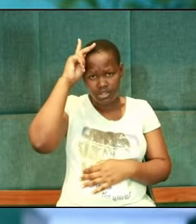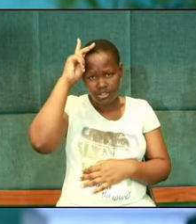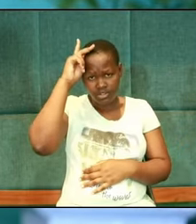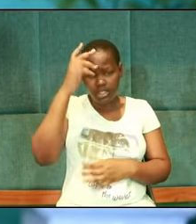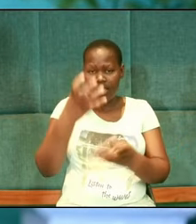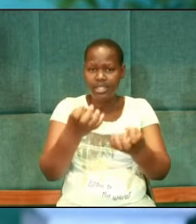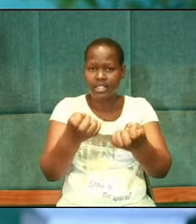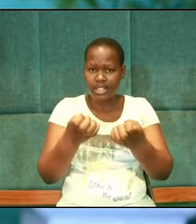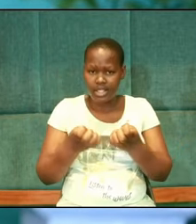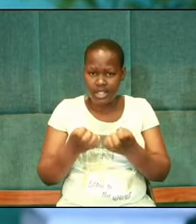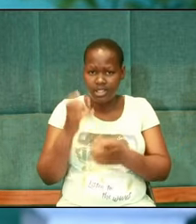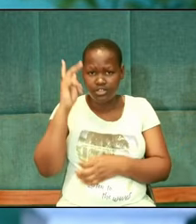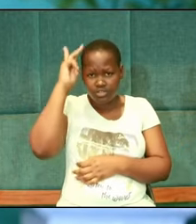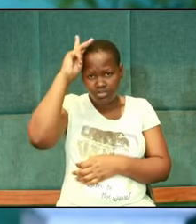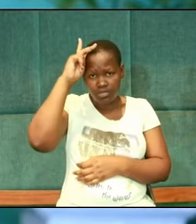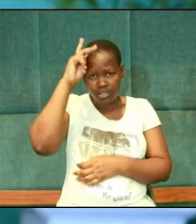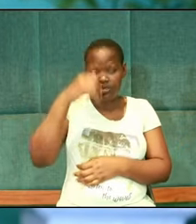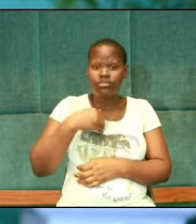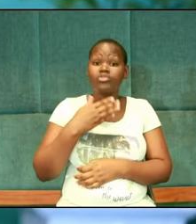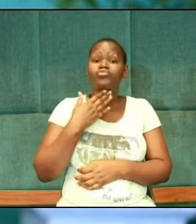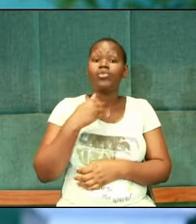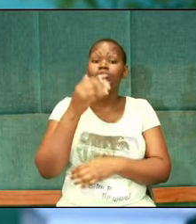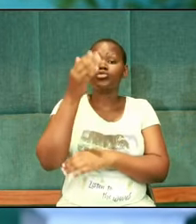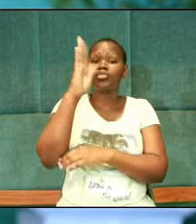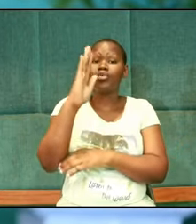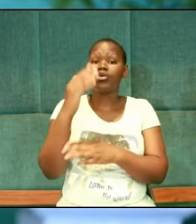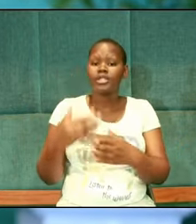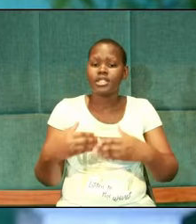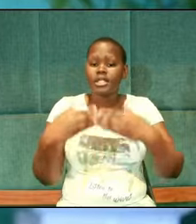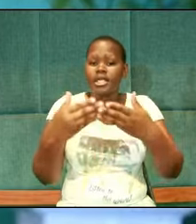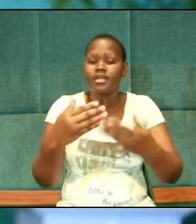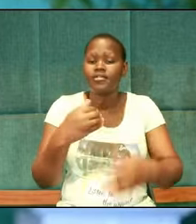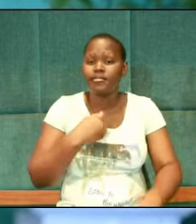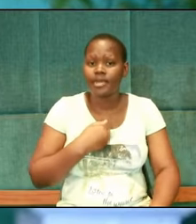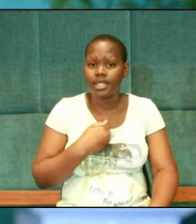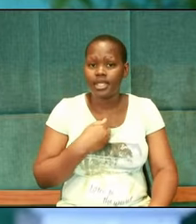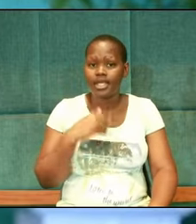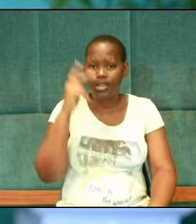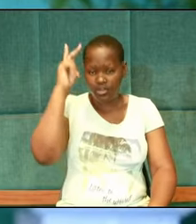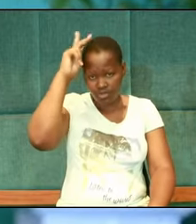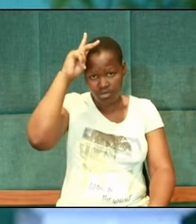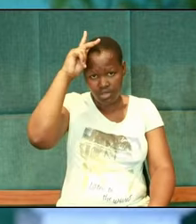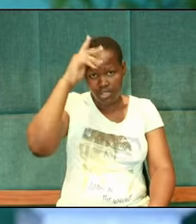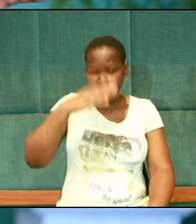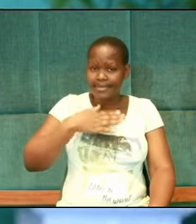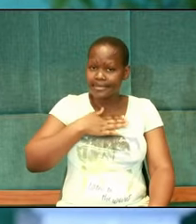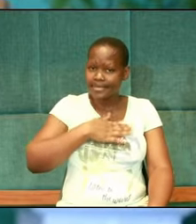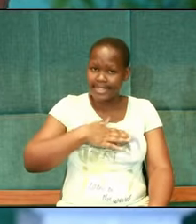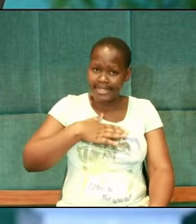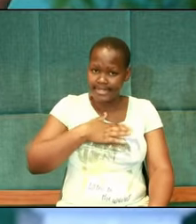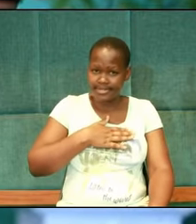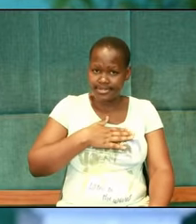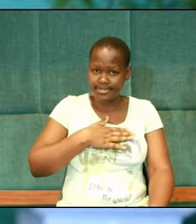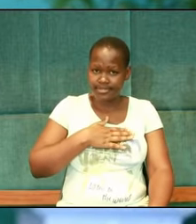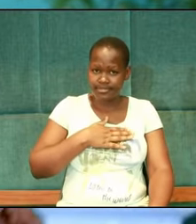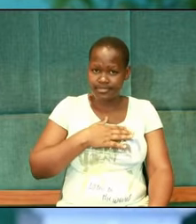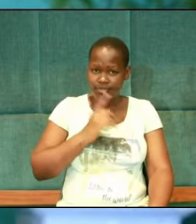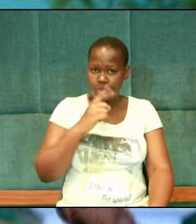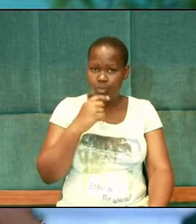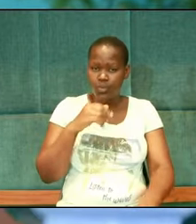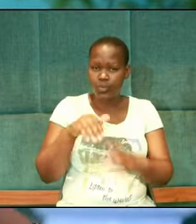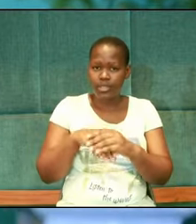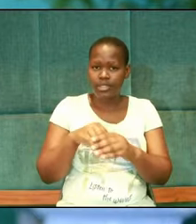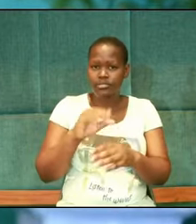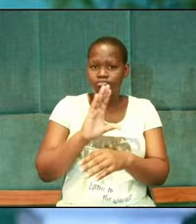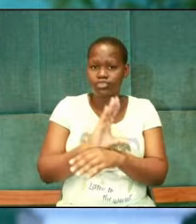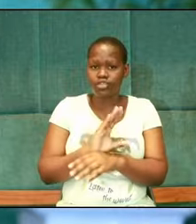need knowledge, and I want God to grant me that knowledge. Please, just type knowledge. Those in the room,